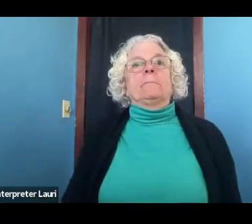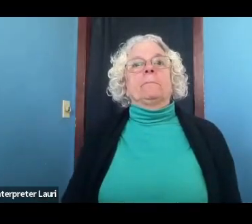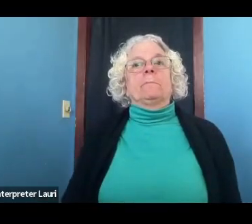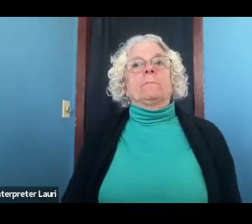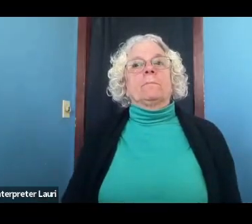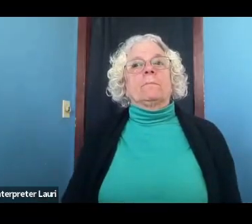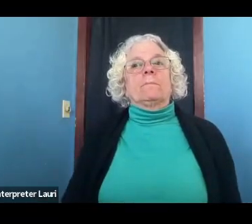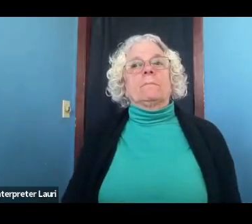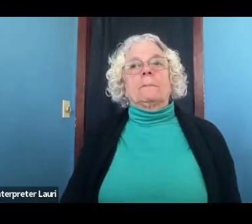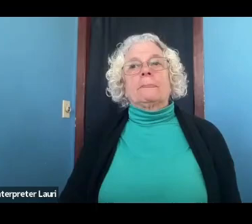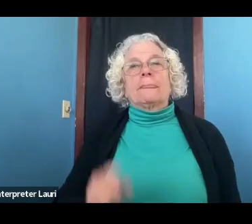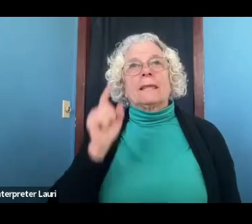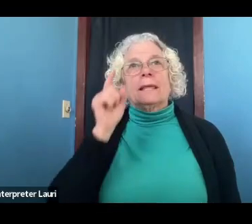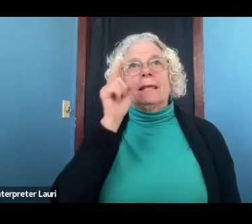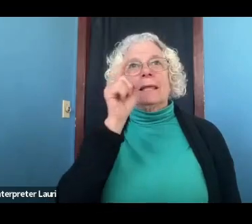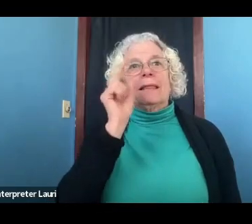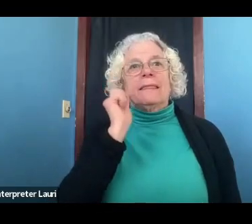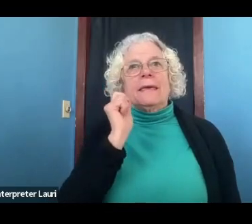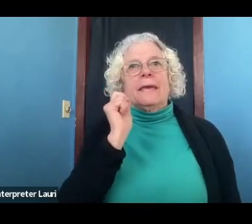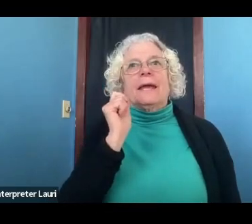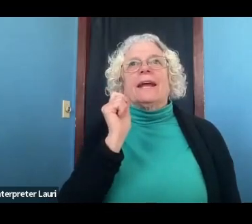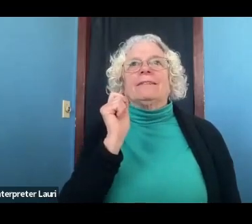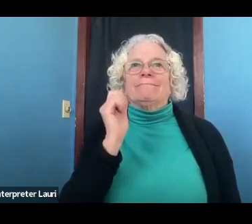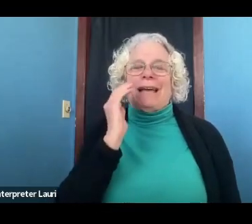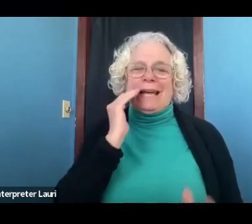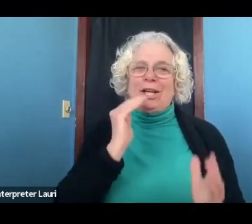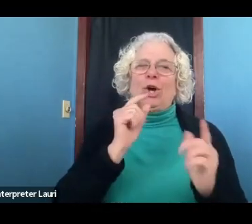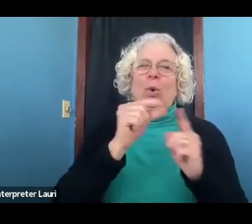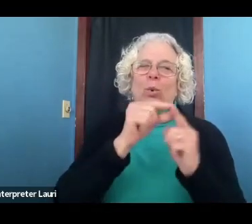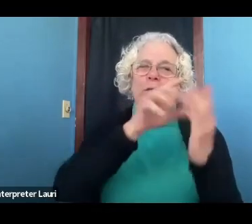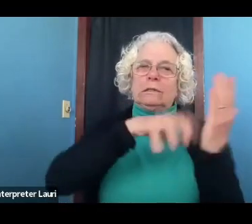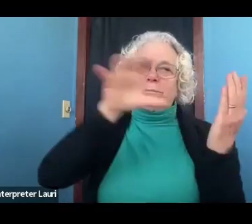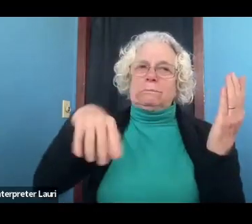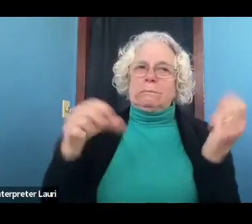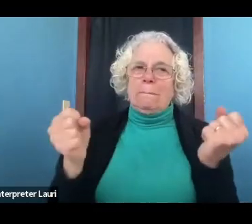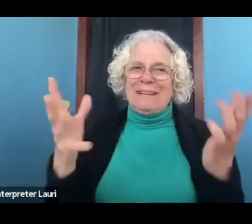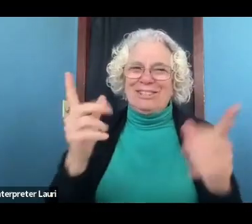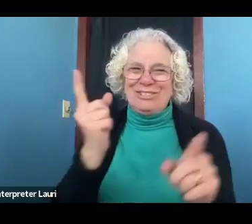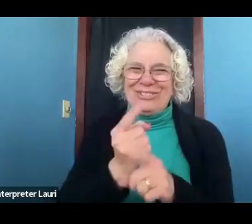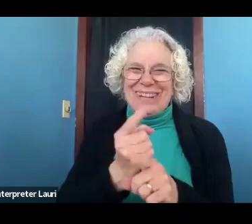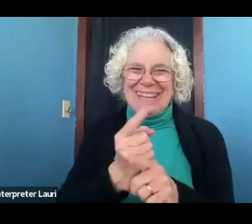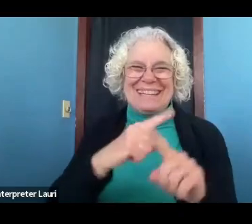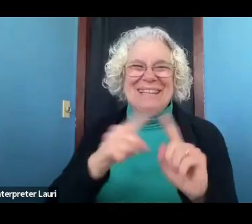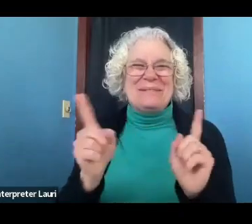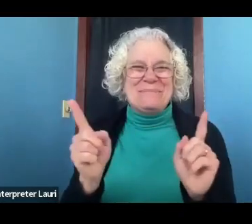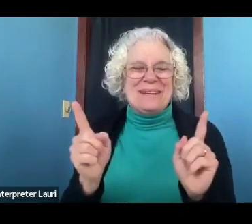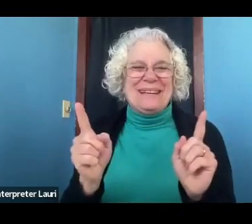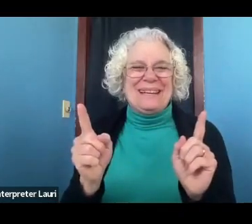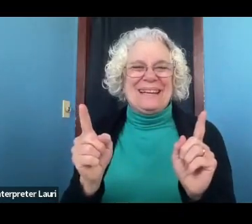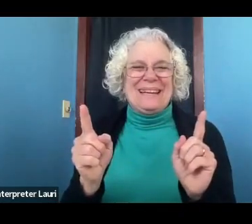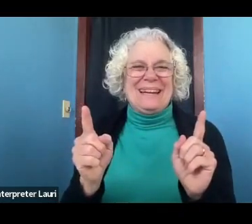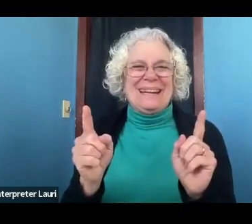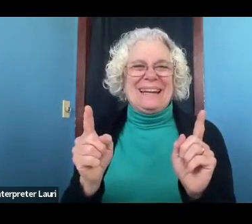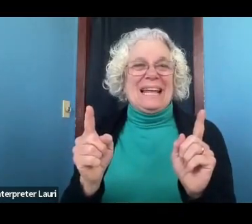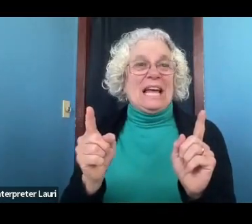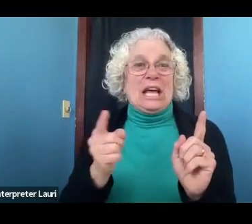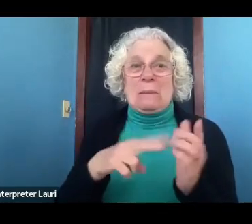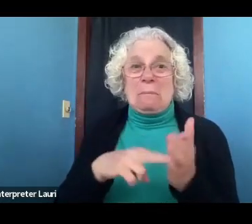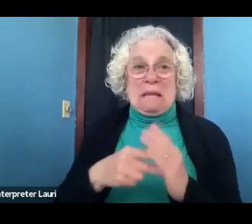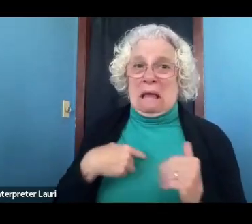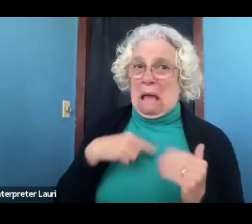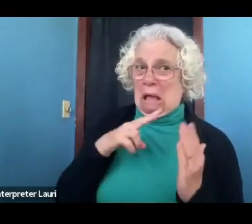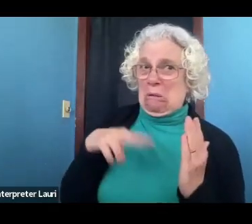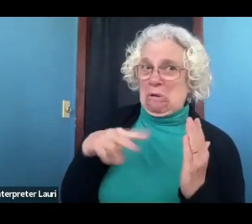So this slide is, I know there's a lot on this slide. So my goal of having these slides is not basically to read them to you,